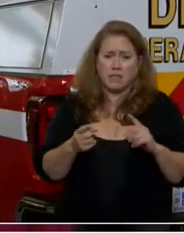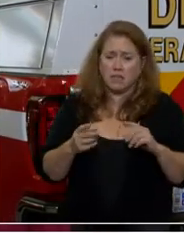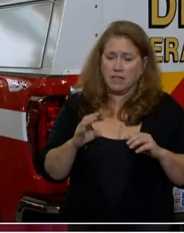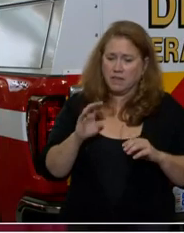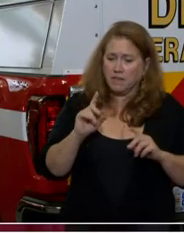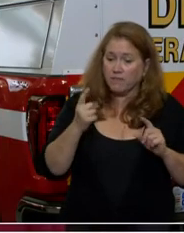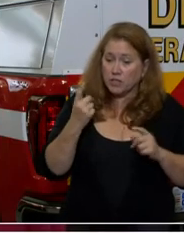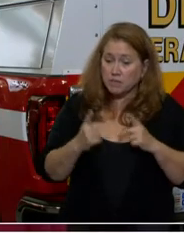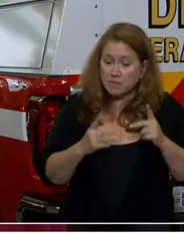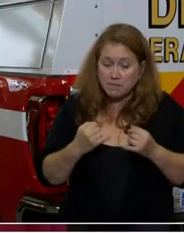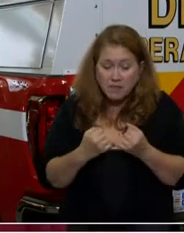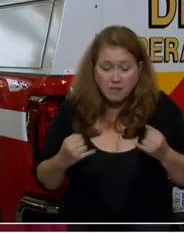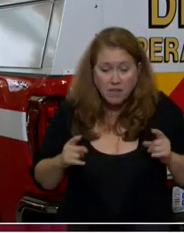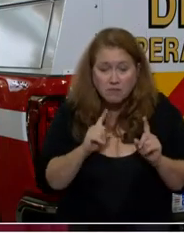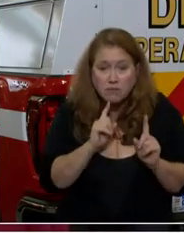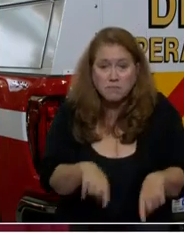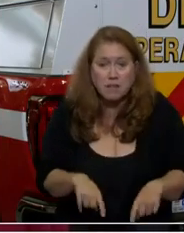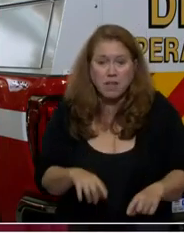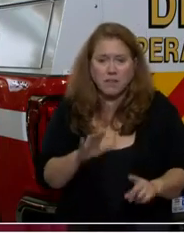lives. Original